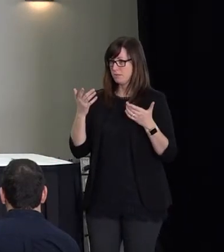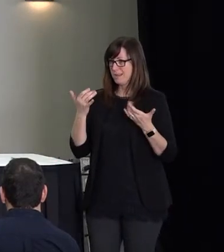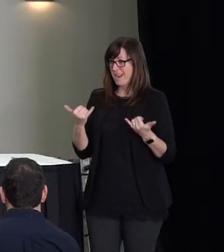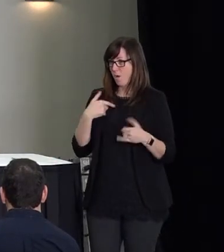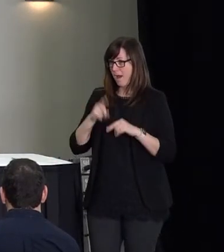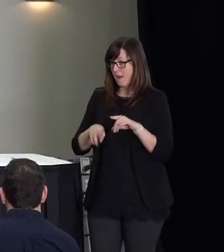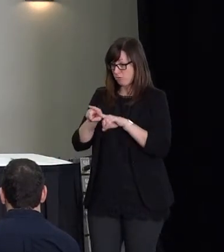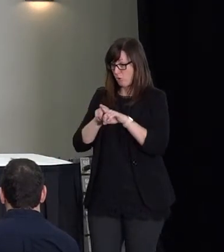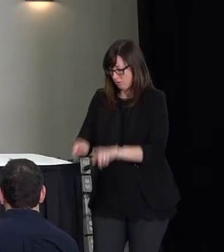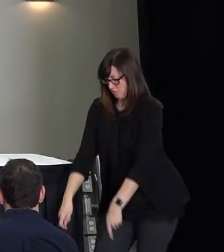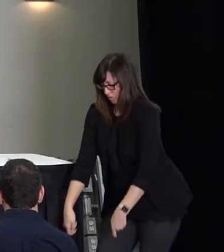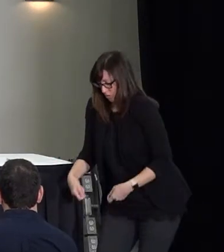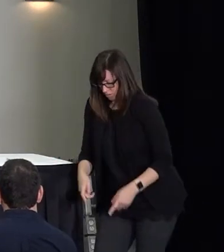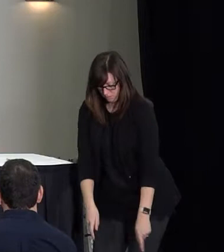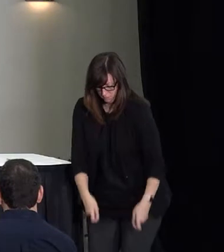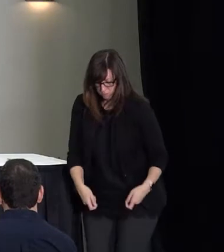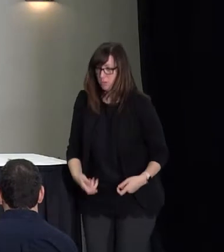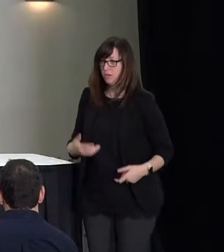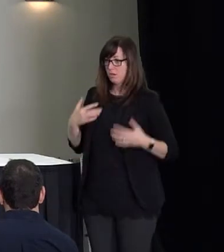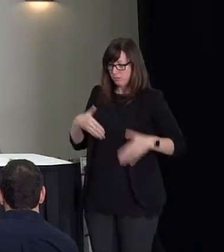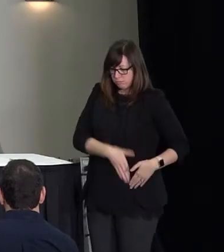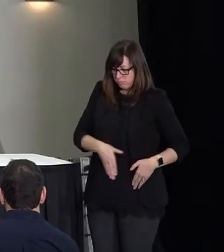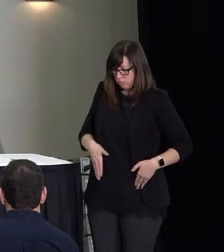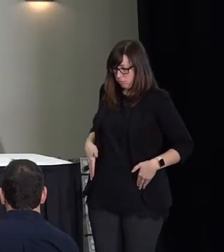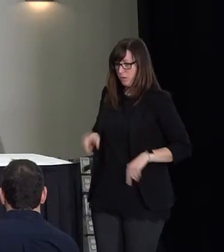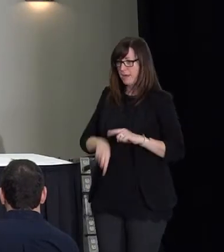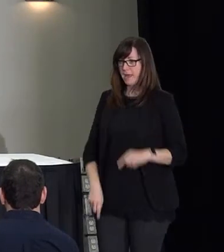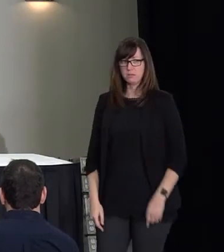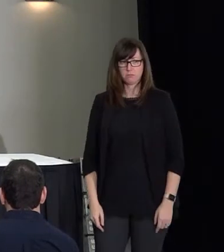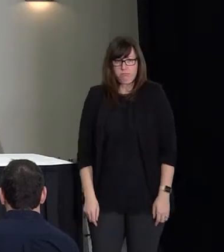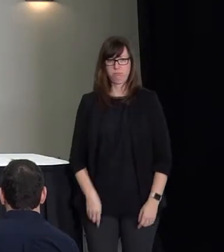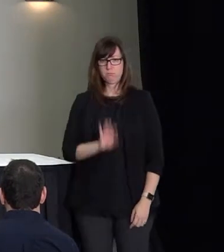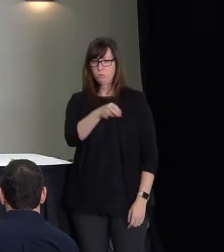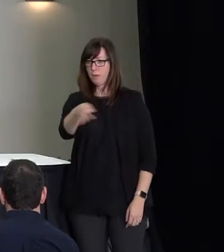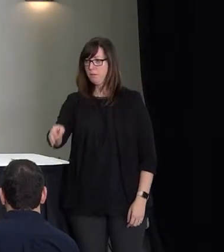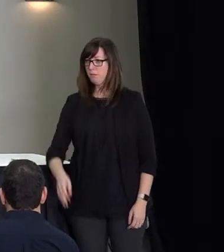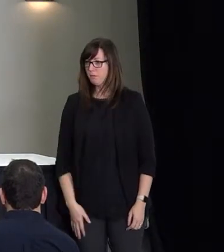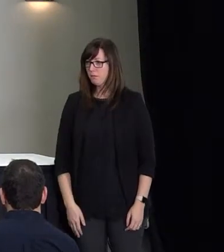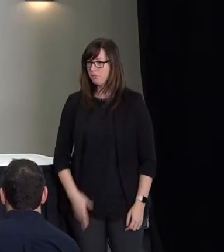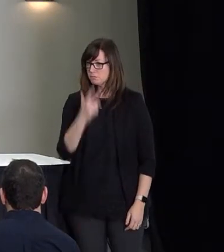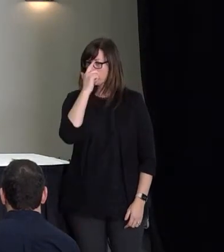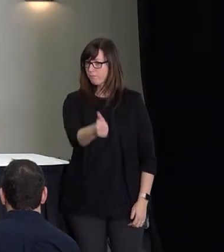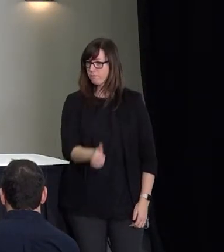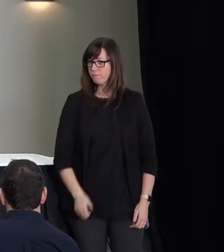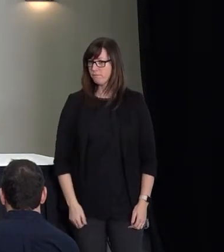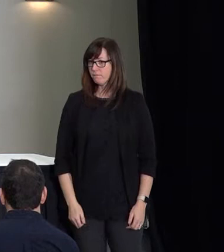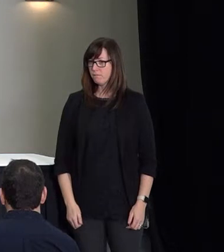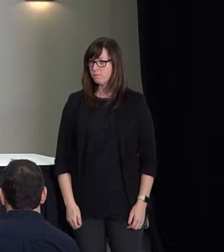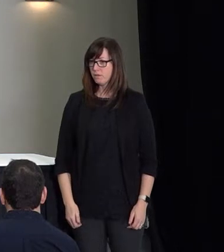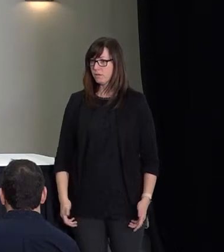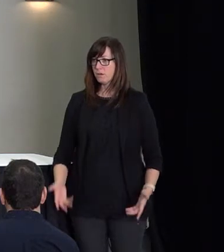socks and do, tuck in my shirt, and they're telling me, we won't help you anymore. Well, I